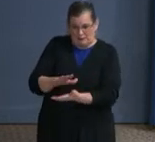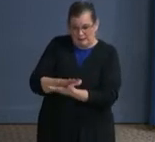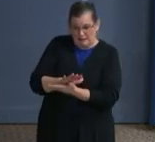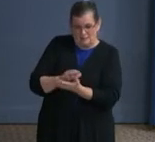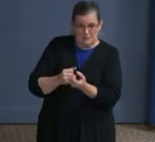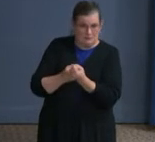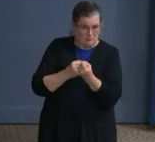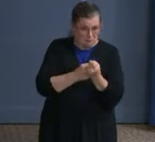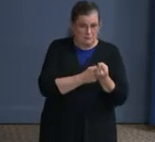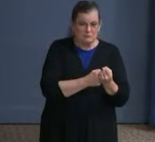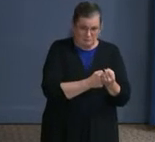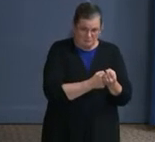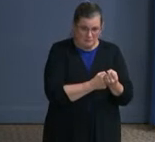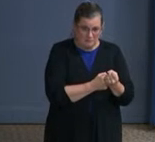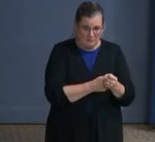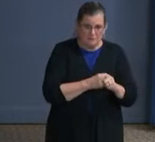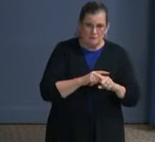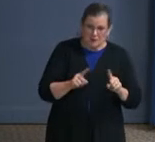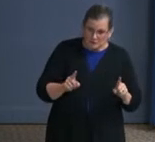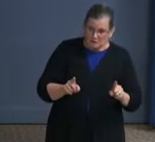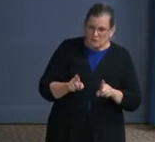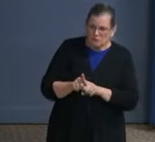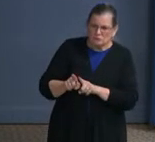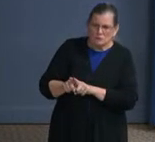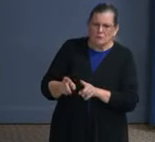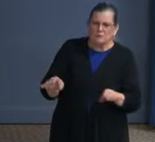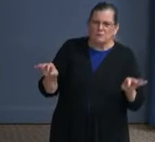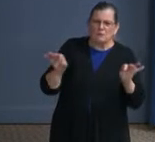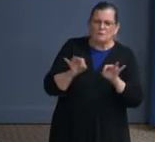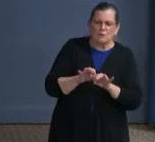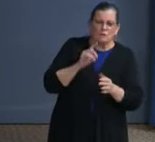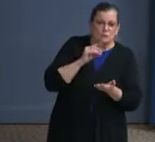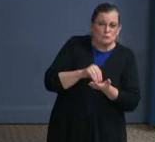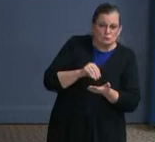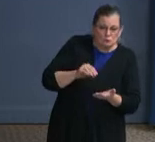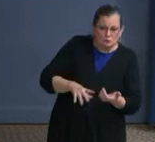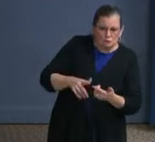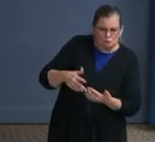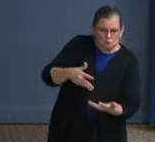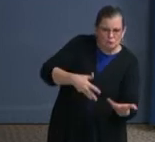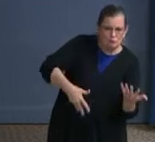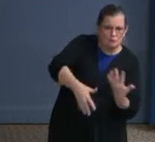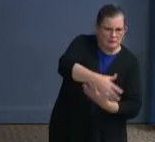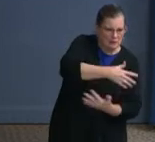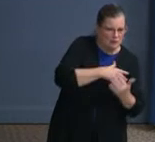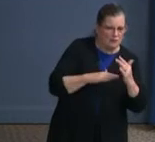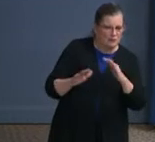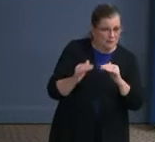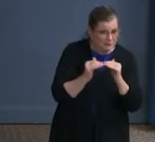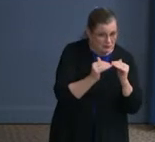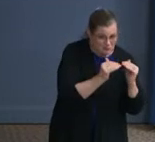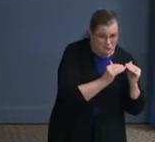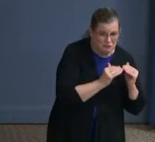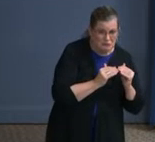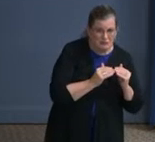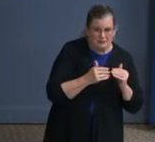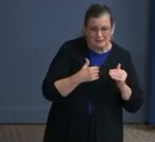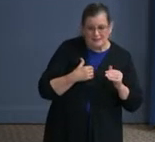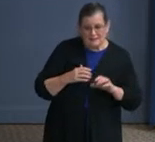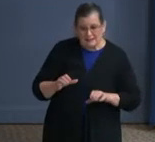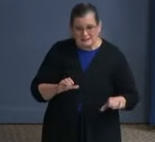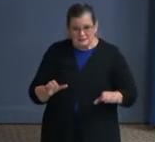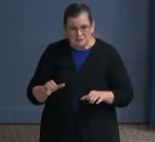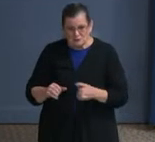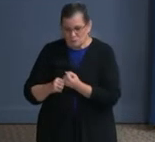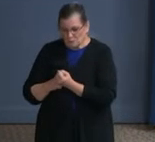time, this is also an important time for students to socialize with their peers and activities that support